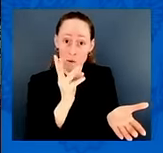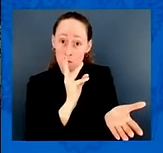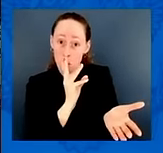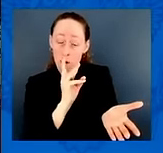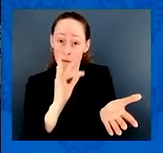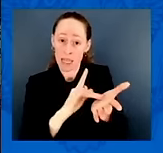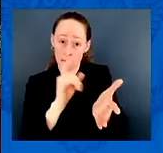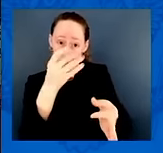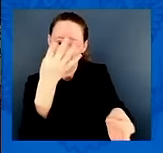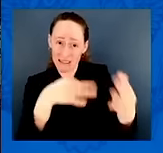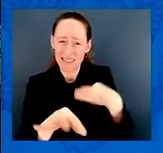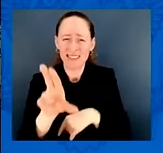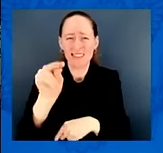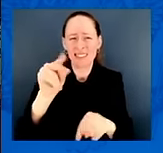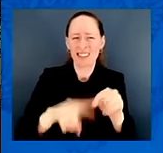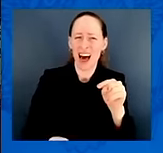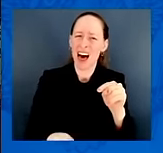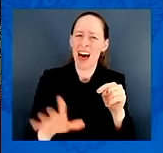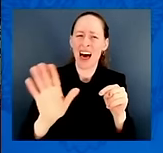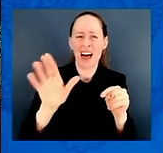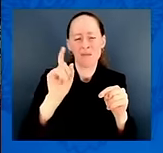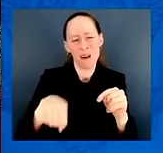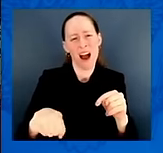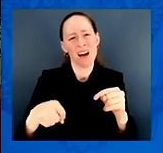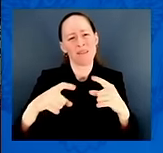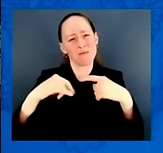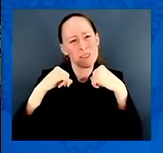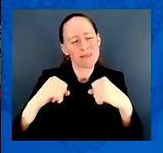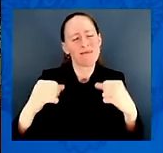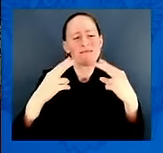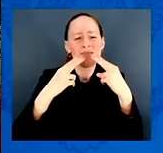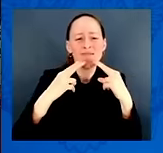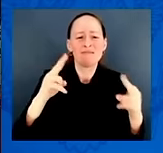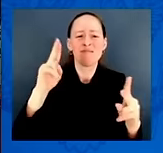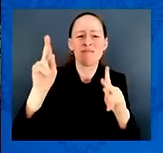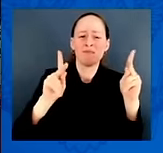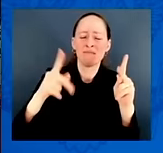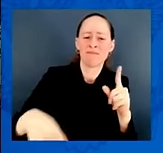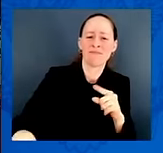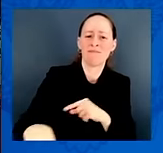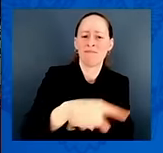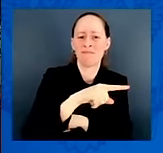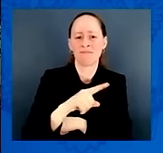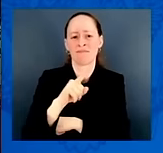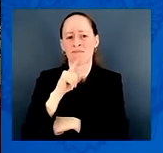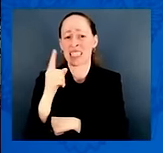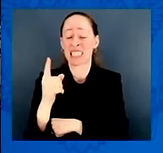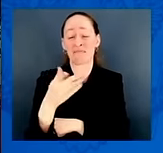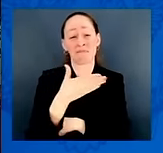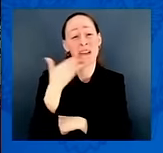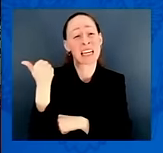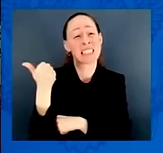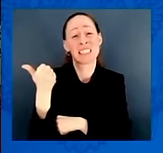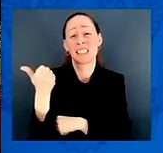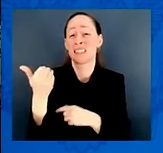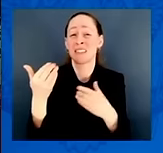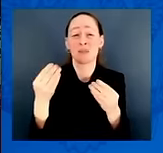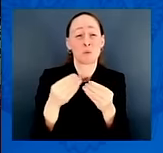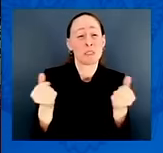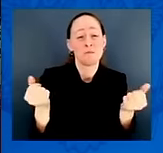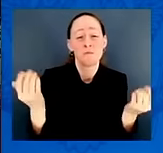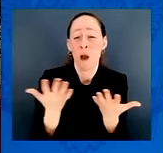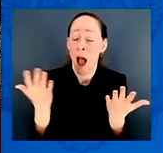future, the only real solution to the situation is a two-state solution over time. No, it